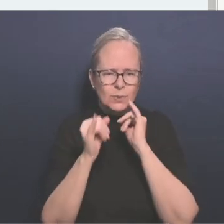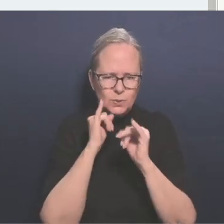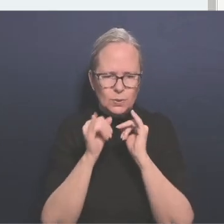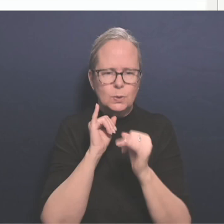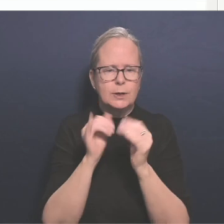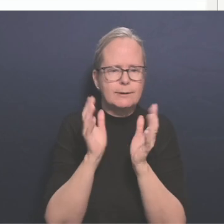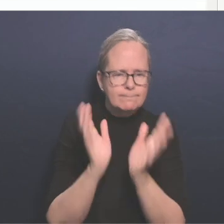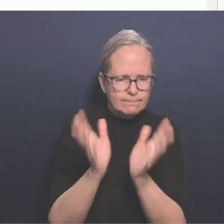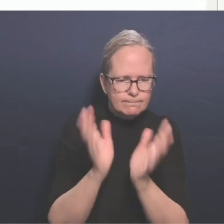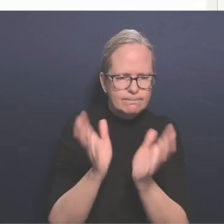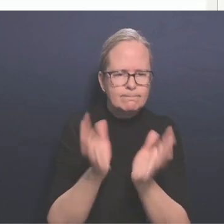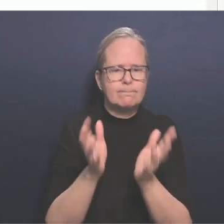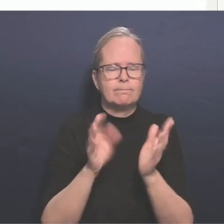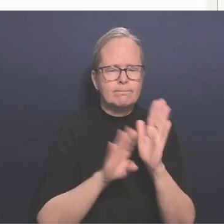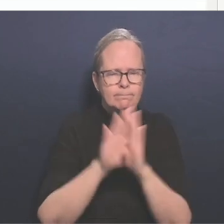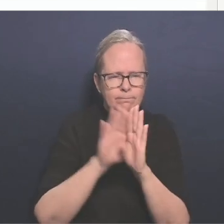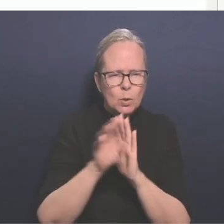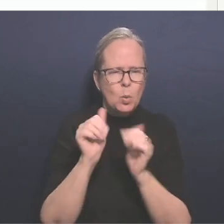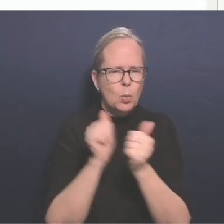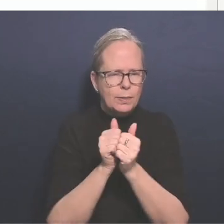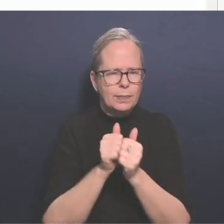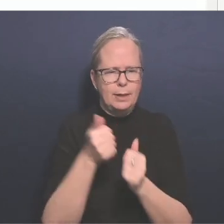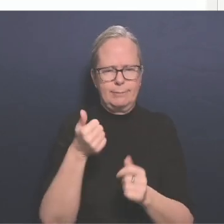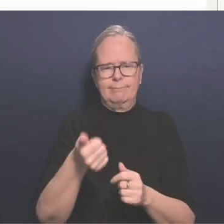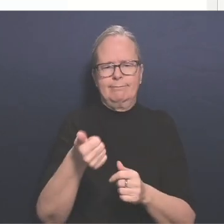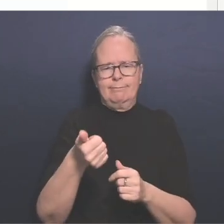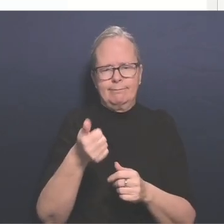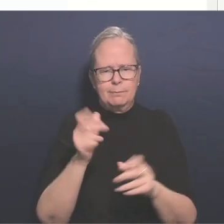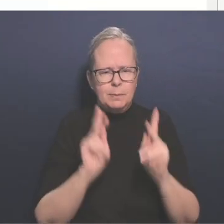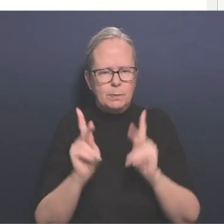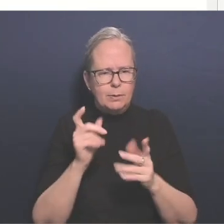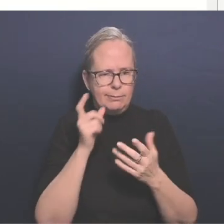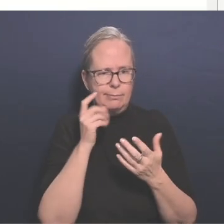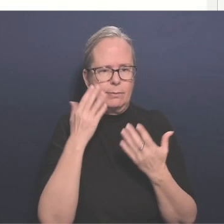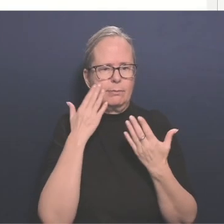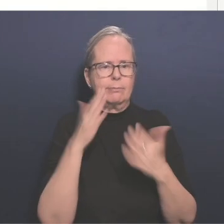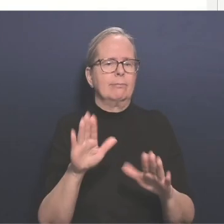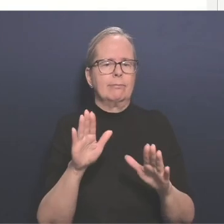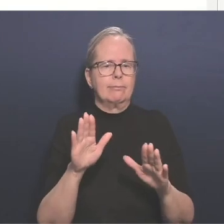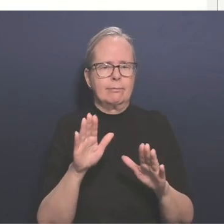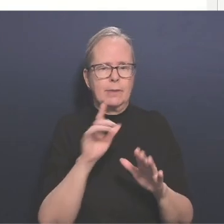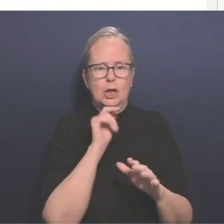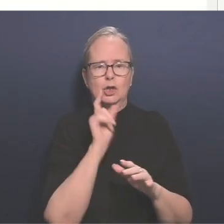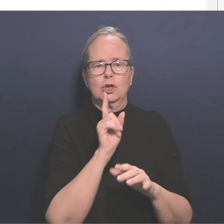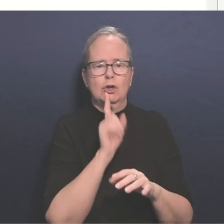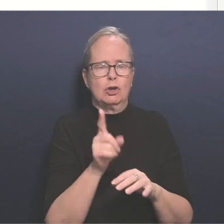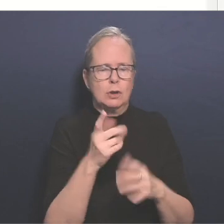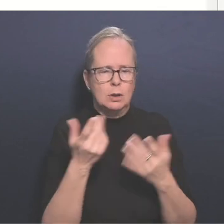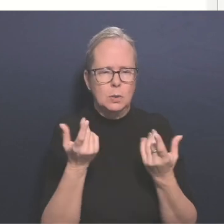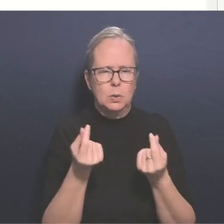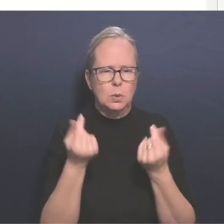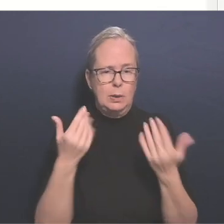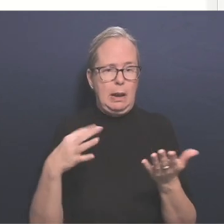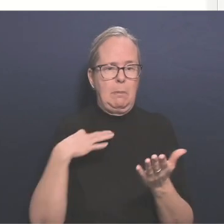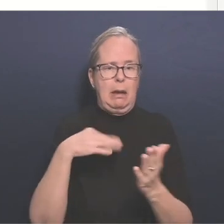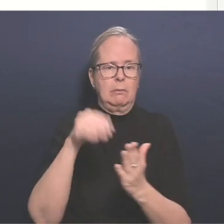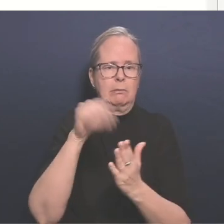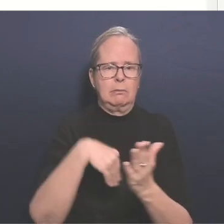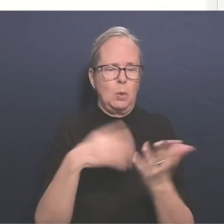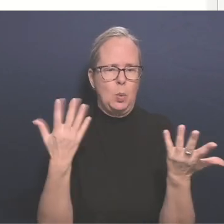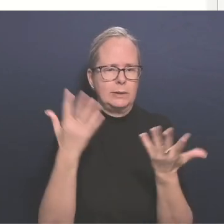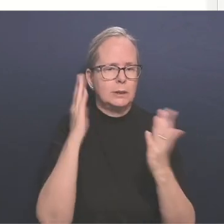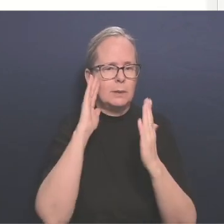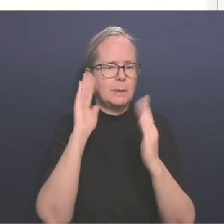And all the questions that are throughout the steps are also consolidated at the end for that